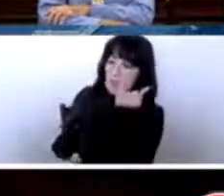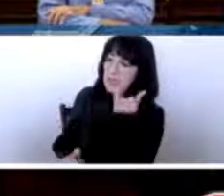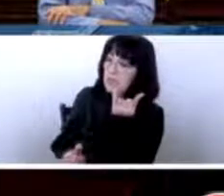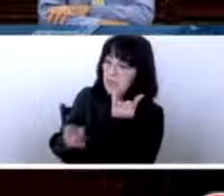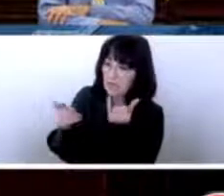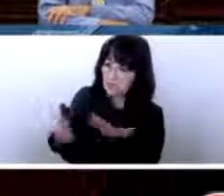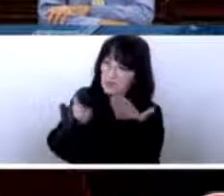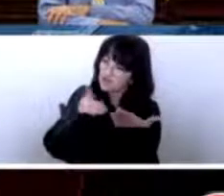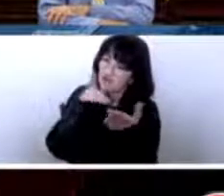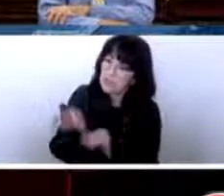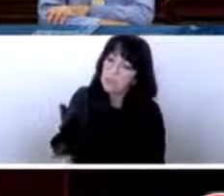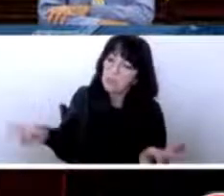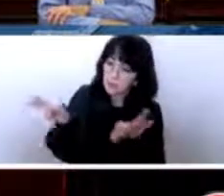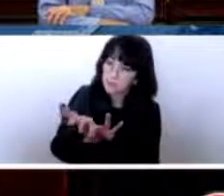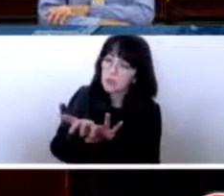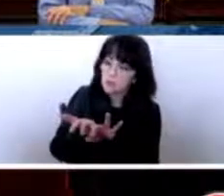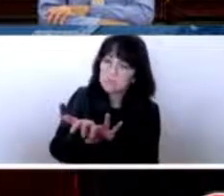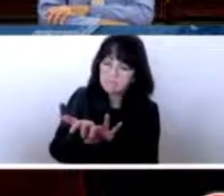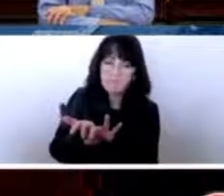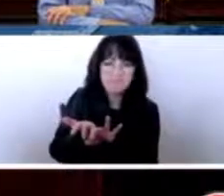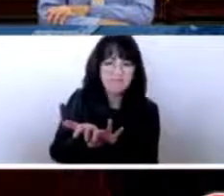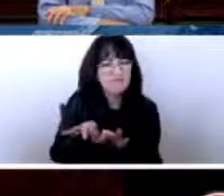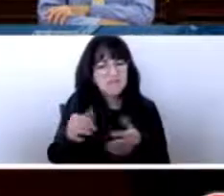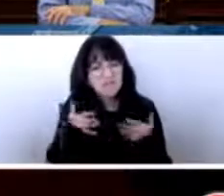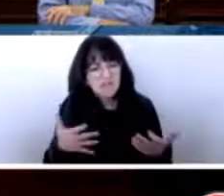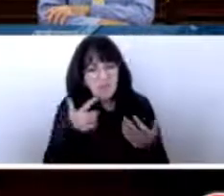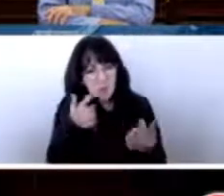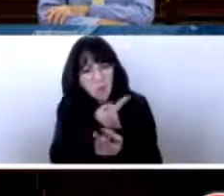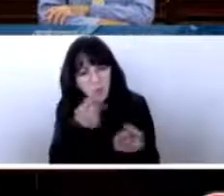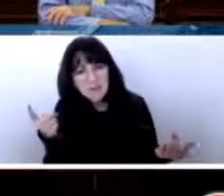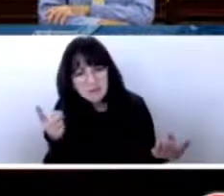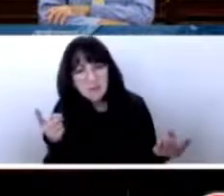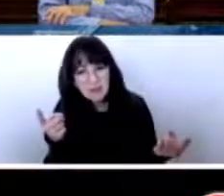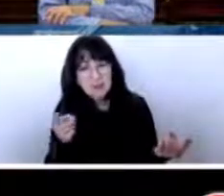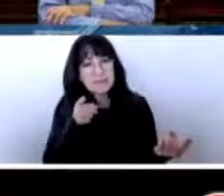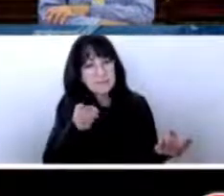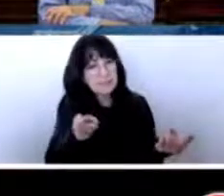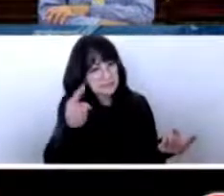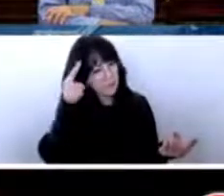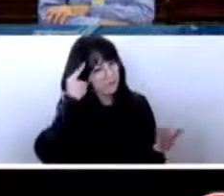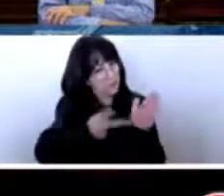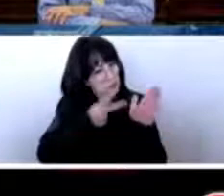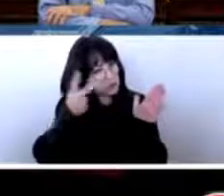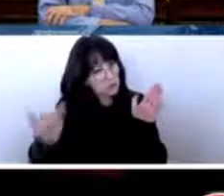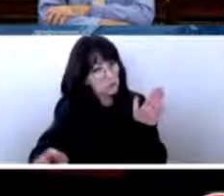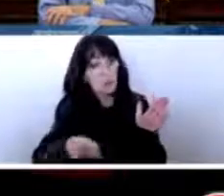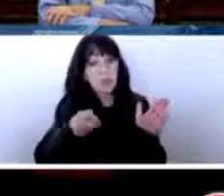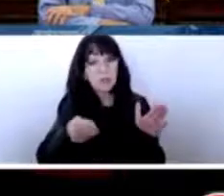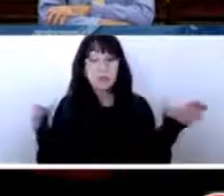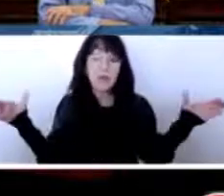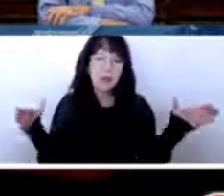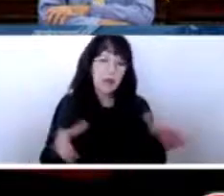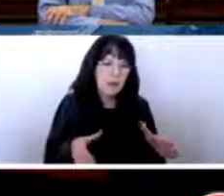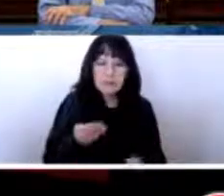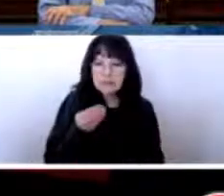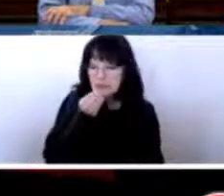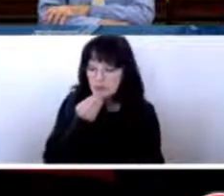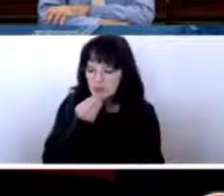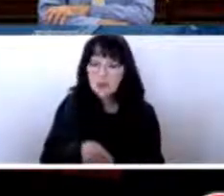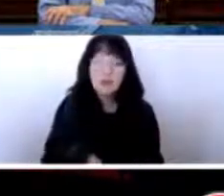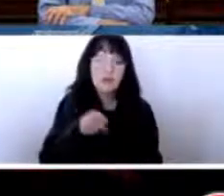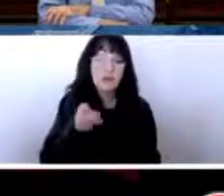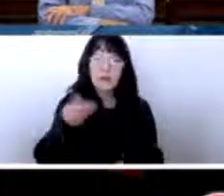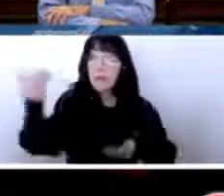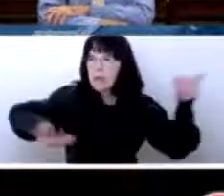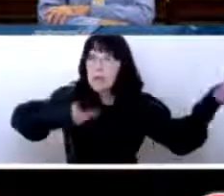really important one, and that is to really think twice about having a social event, having the guys over to watch, have